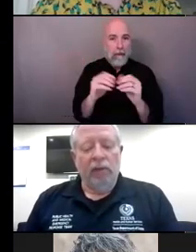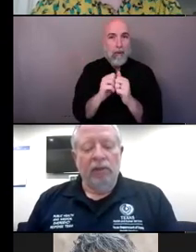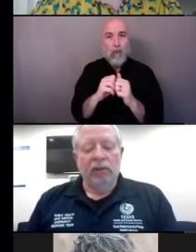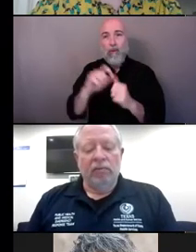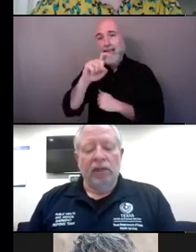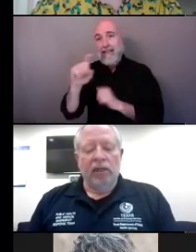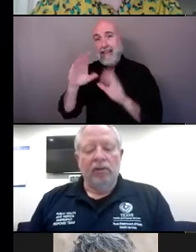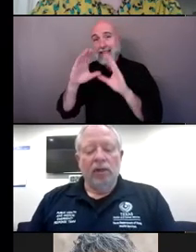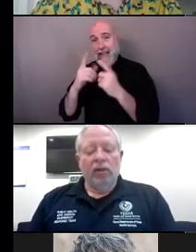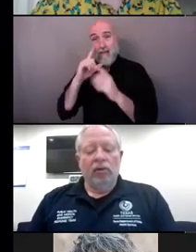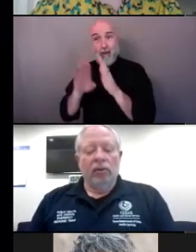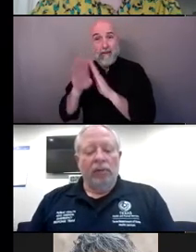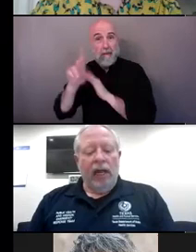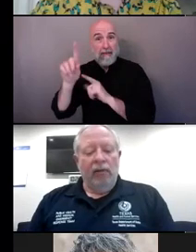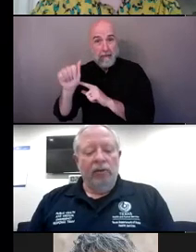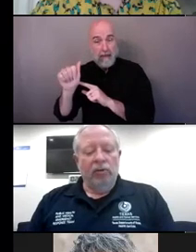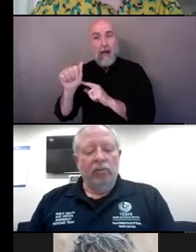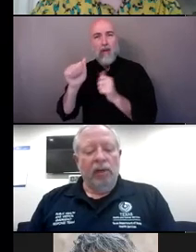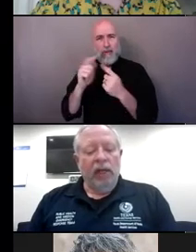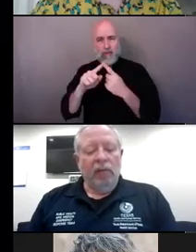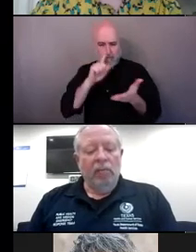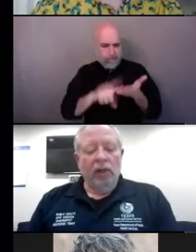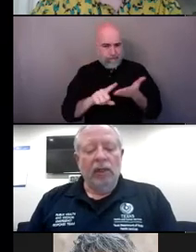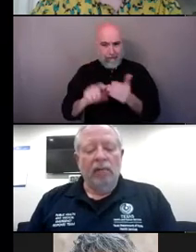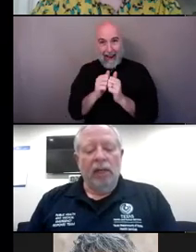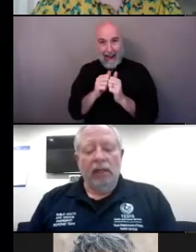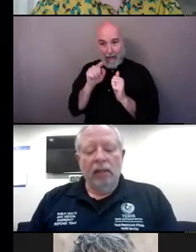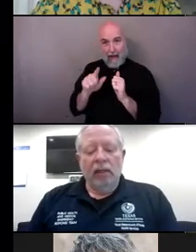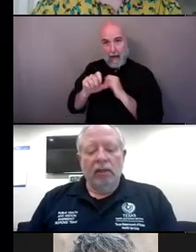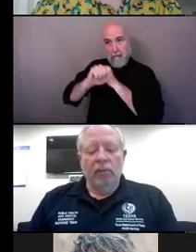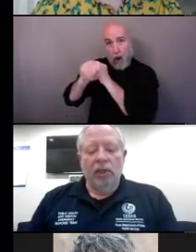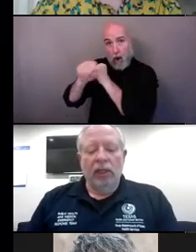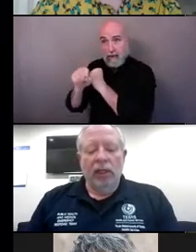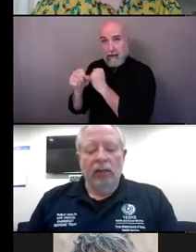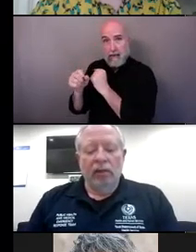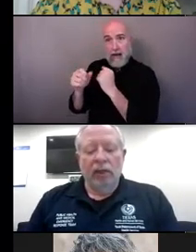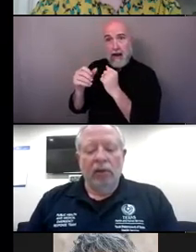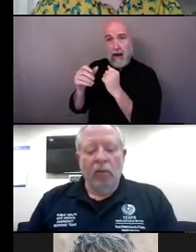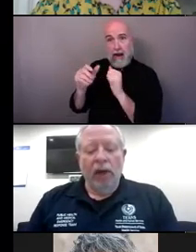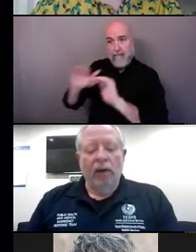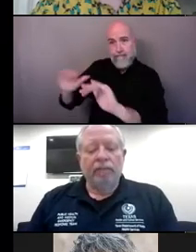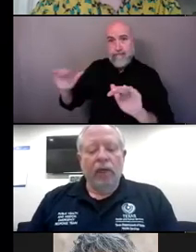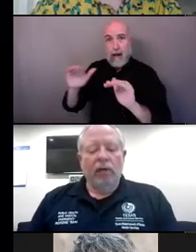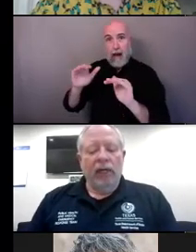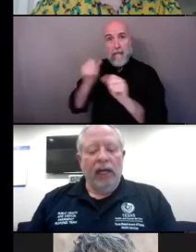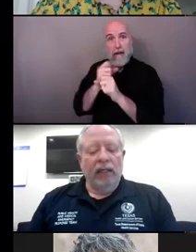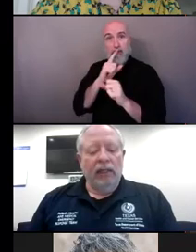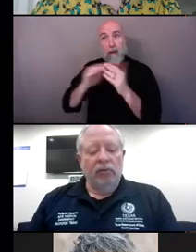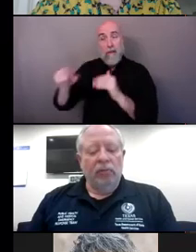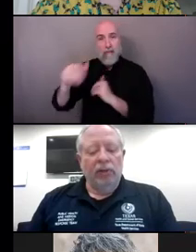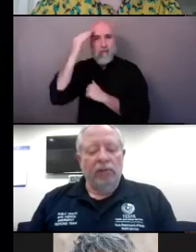for Developmental Disabilities to examine how this group might help market and make the community aware of